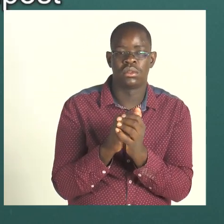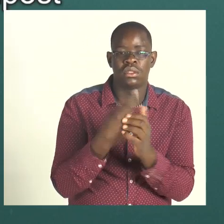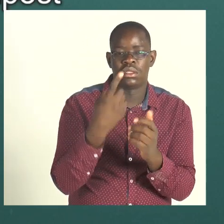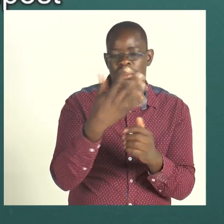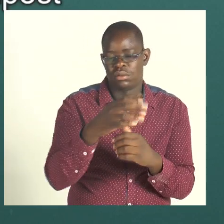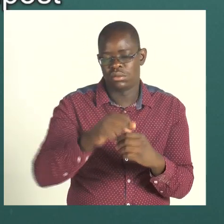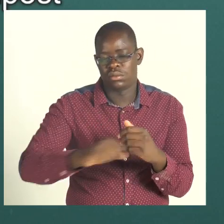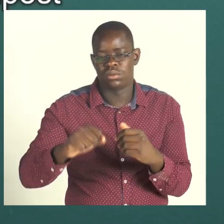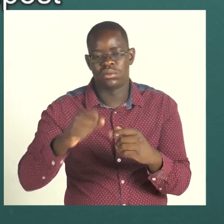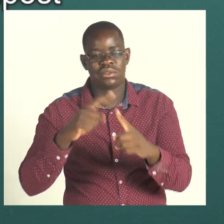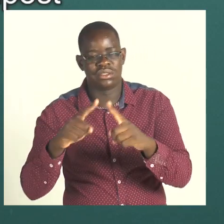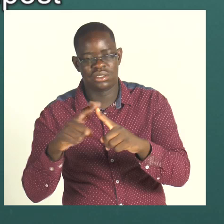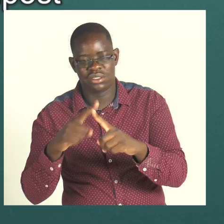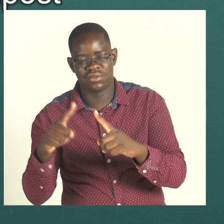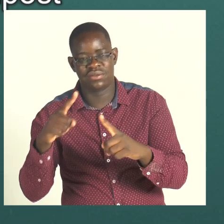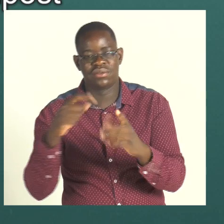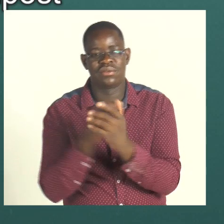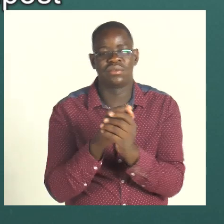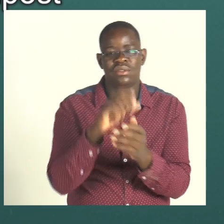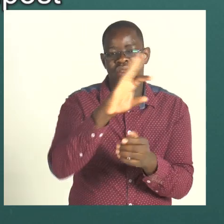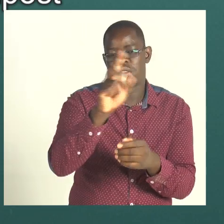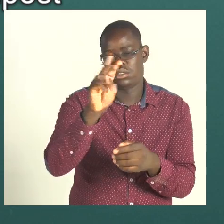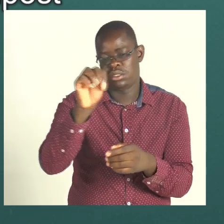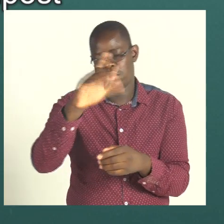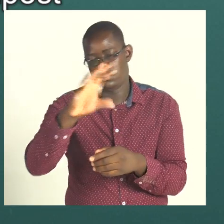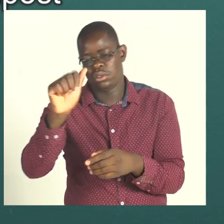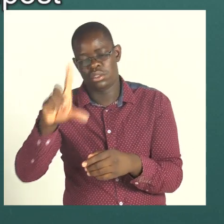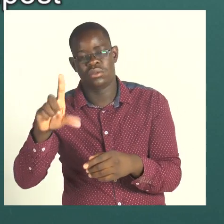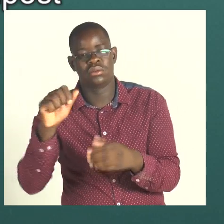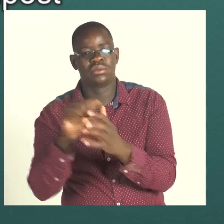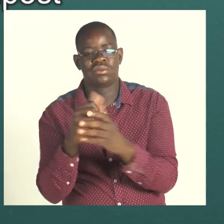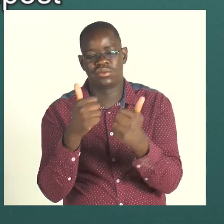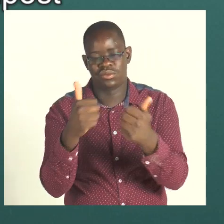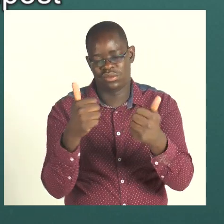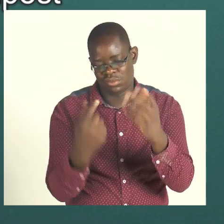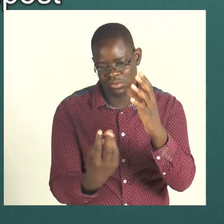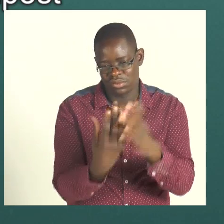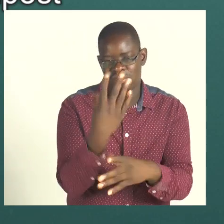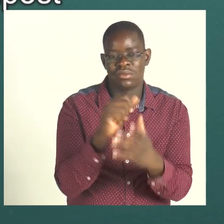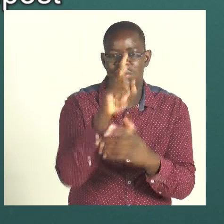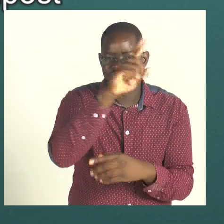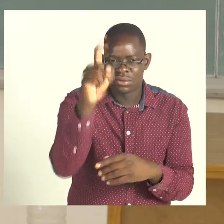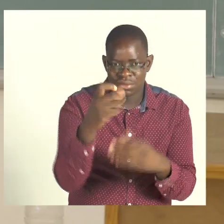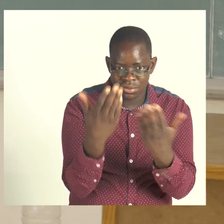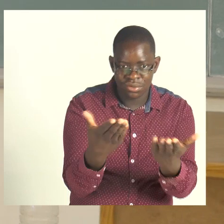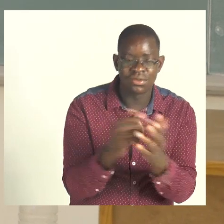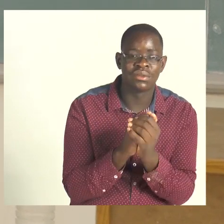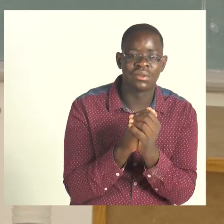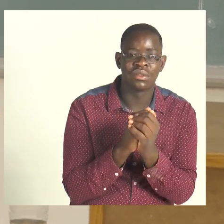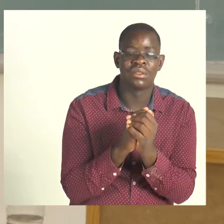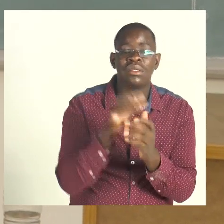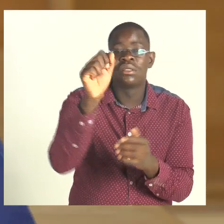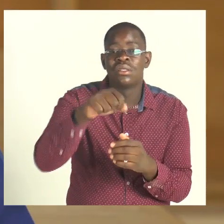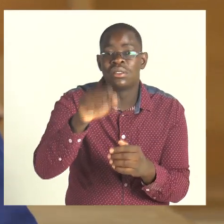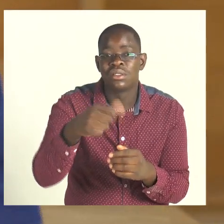treated with organic compost or chemicals to make it more fertile. Any question? Oh,